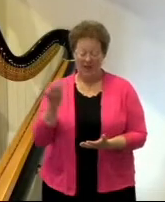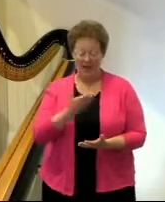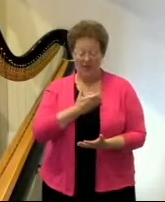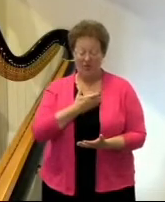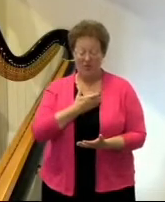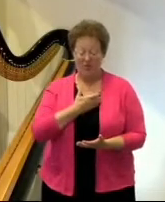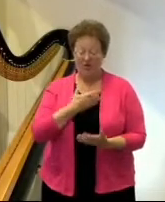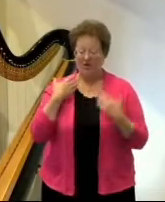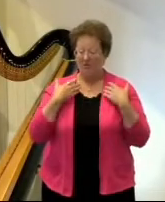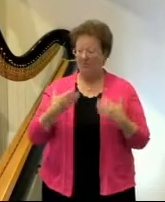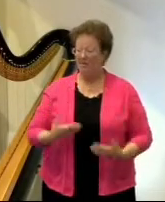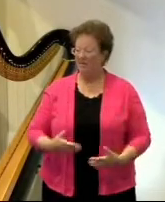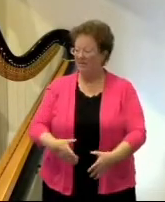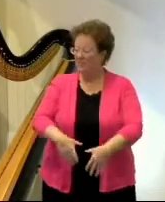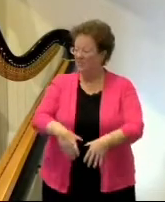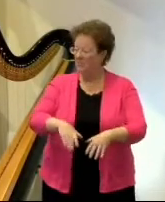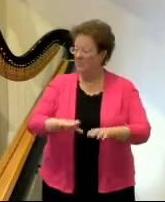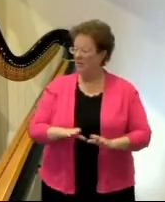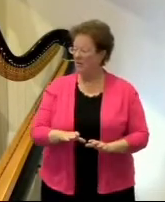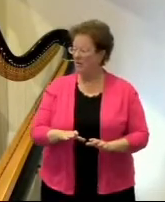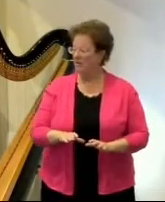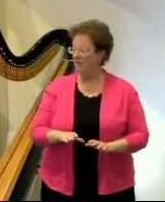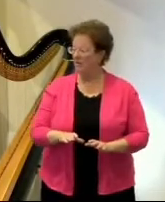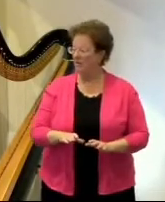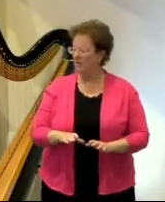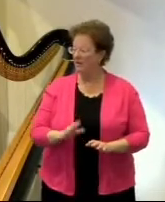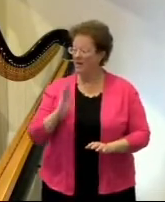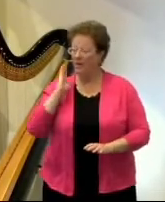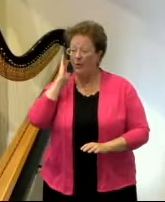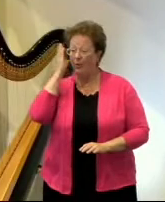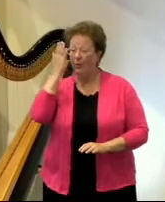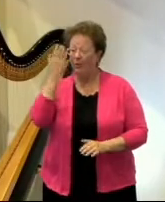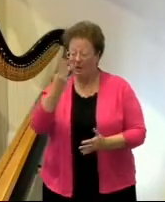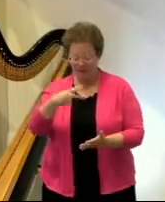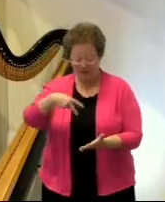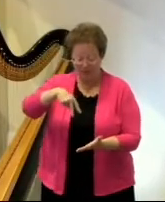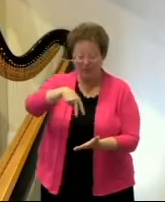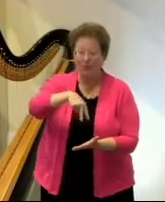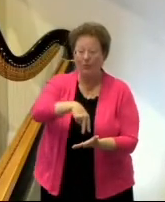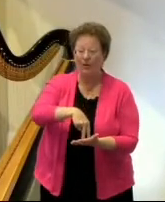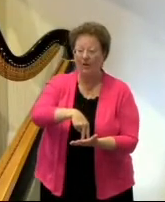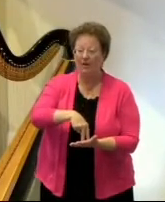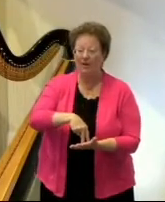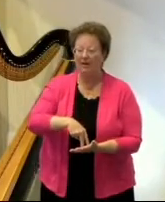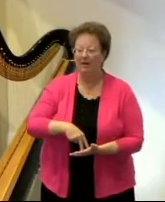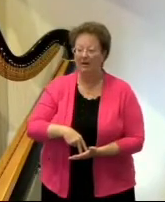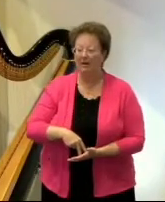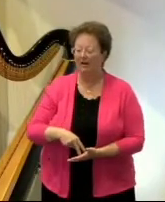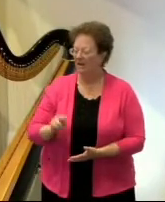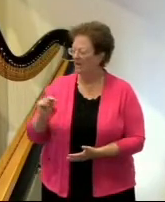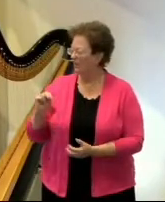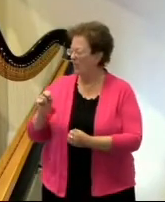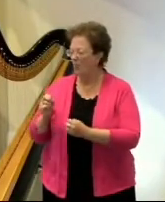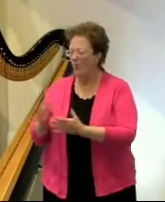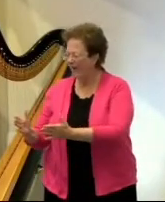are buried and decayed, they will be raised gloriously on the last day. No